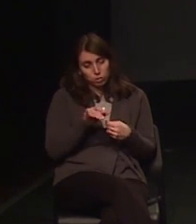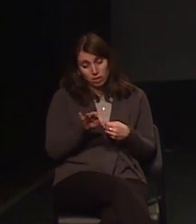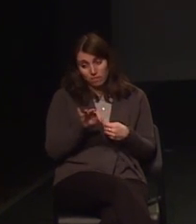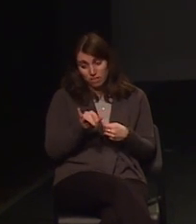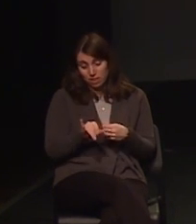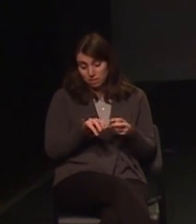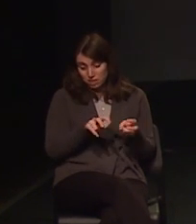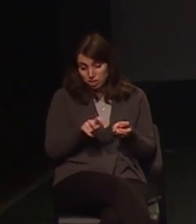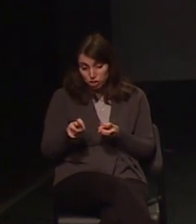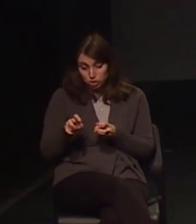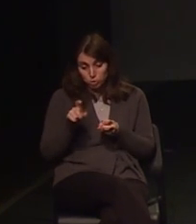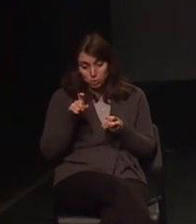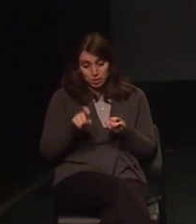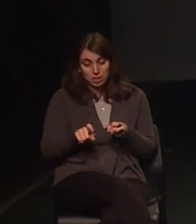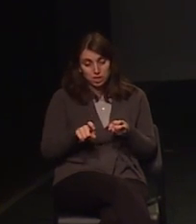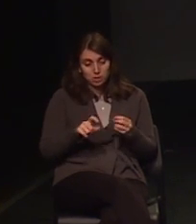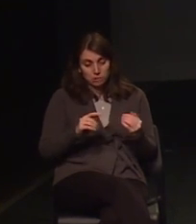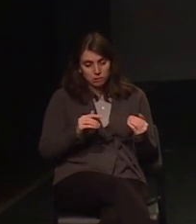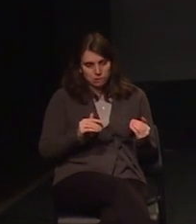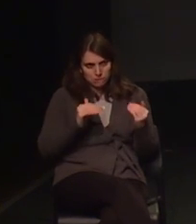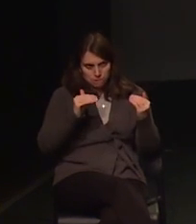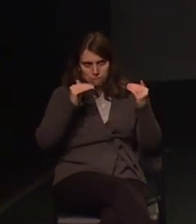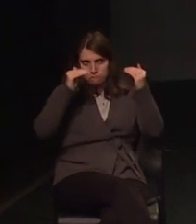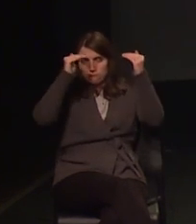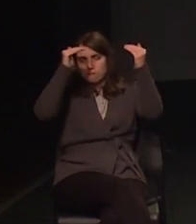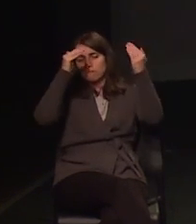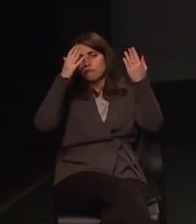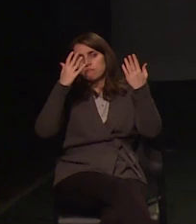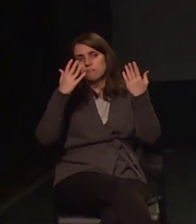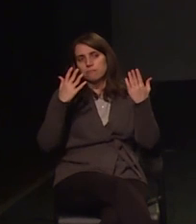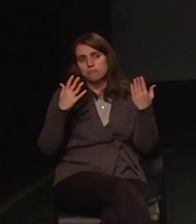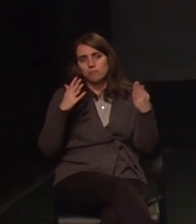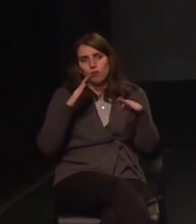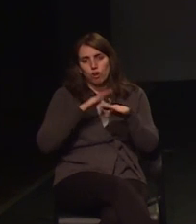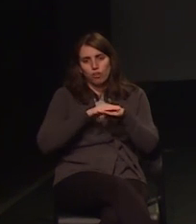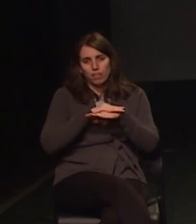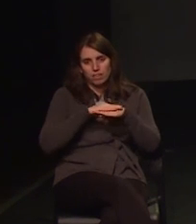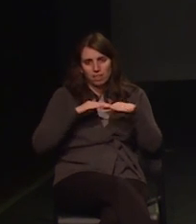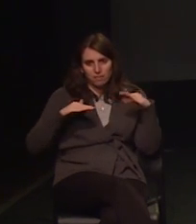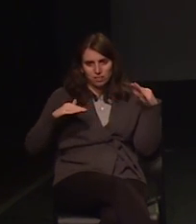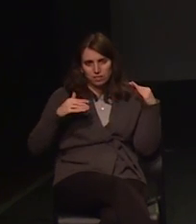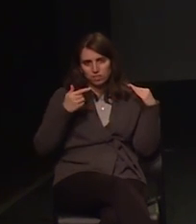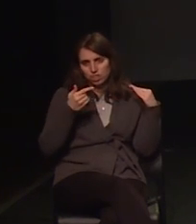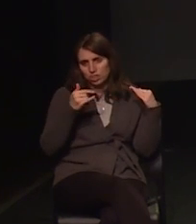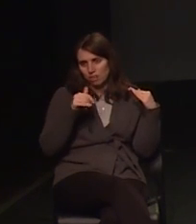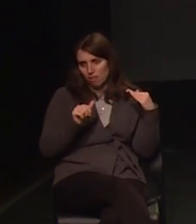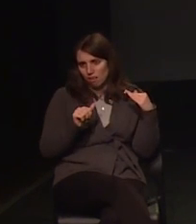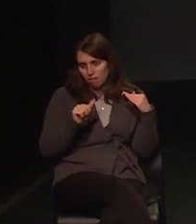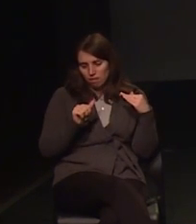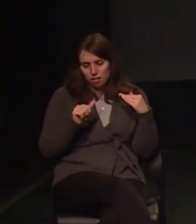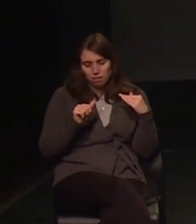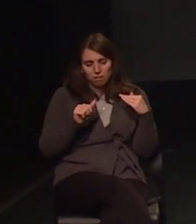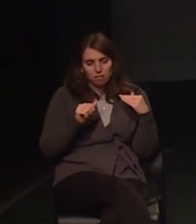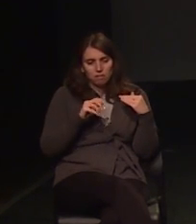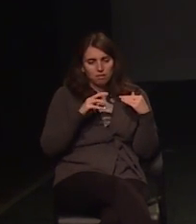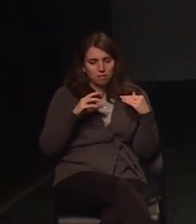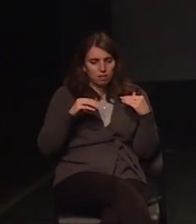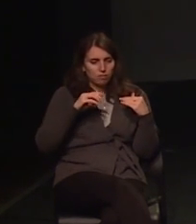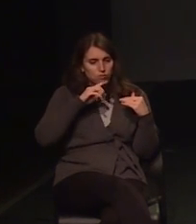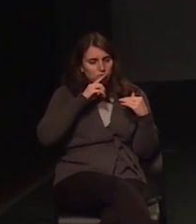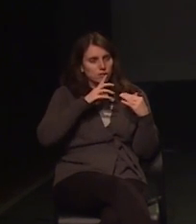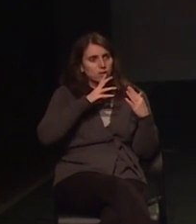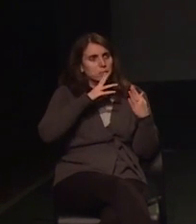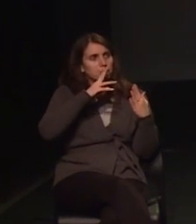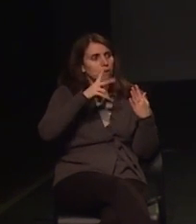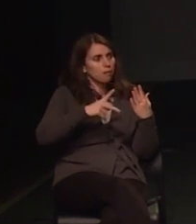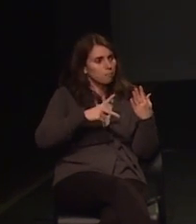that we have to take to that level on the level of GIA and have it really be the spokesperson and the